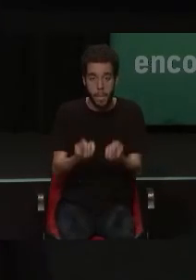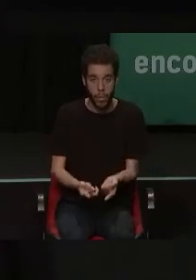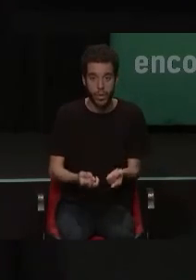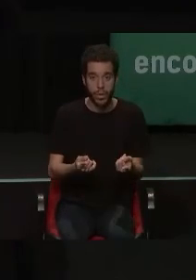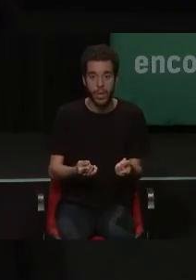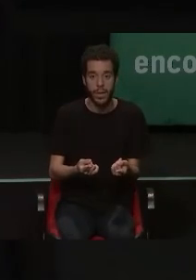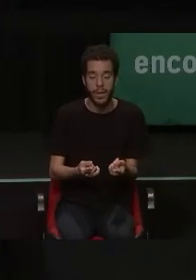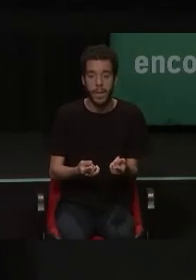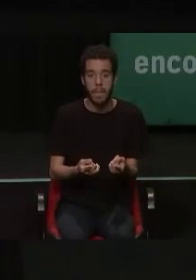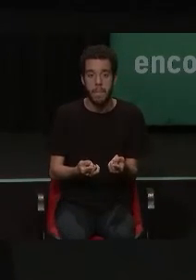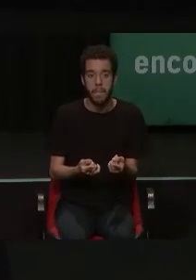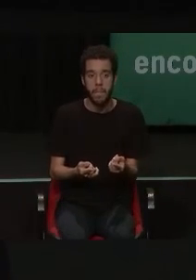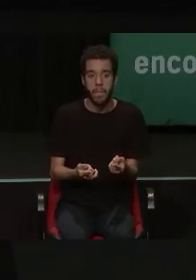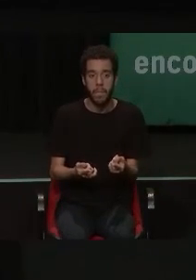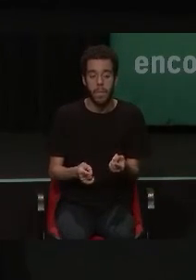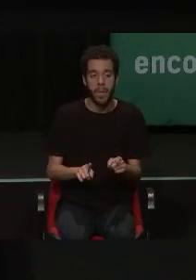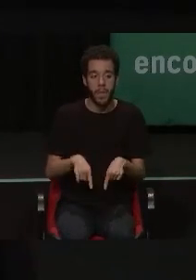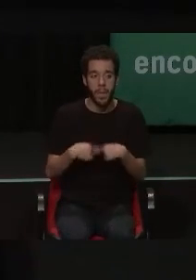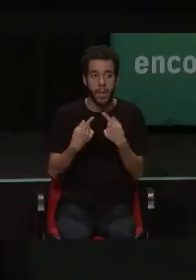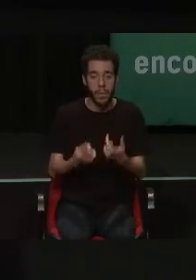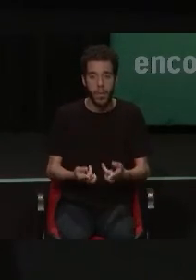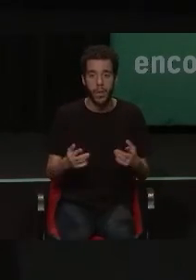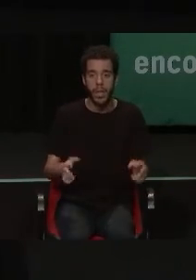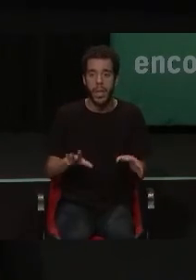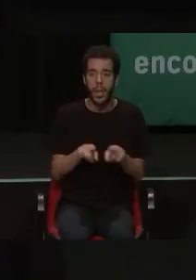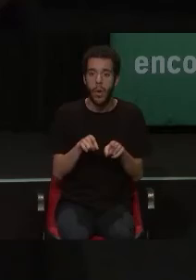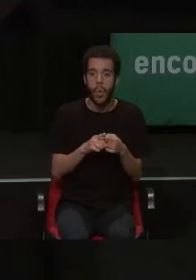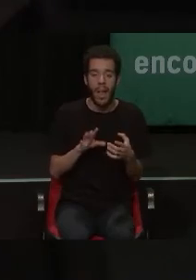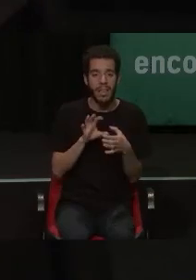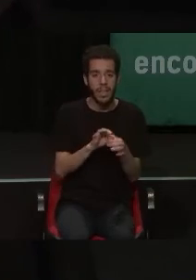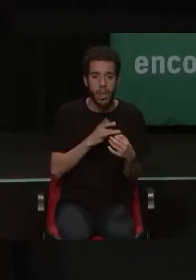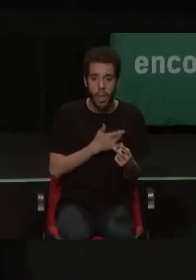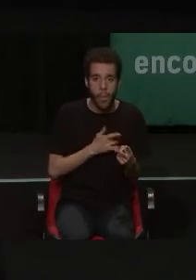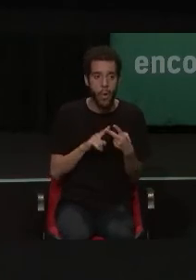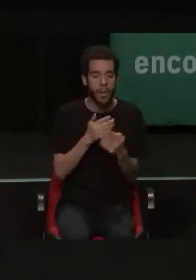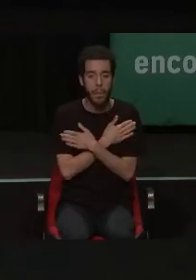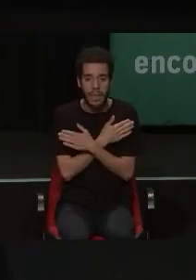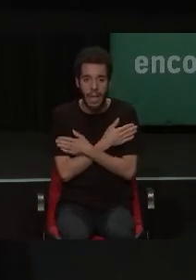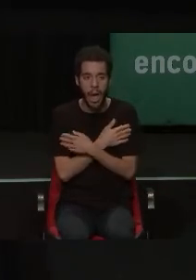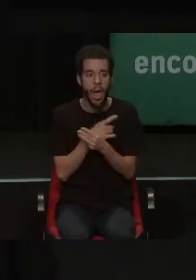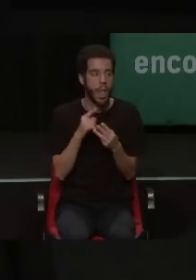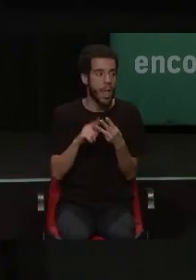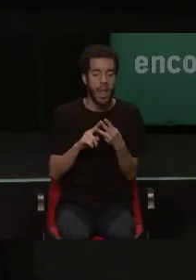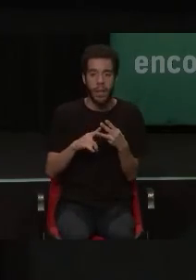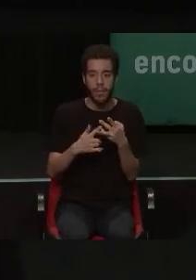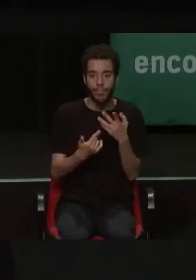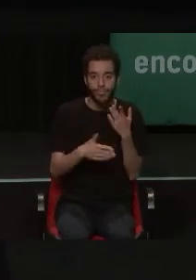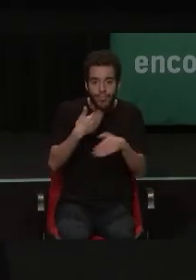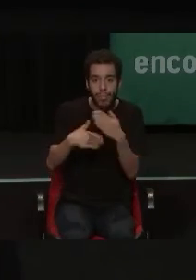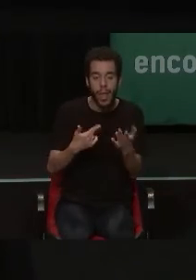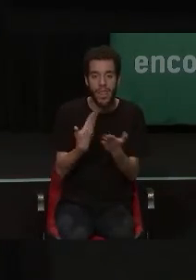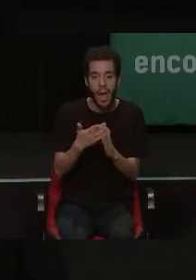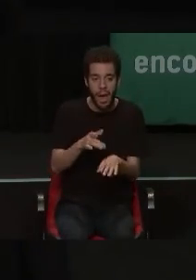years. This attachment is then conveyed to other figures of... it replicates in